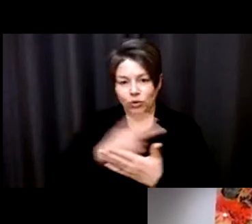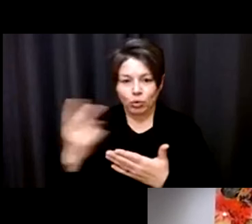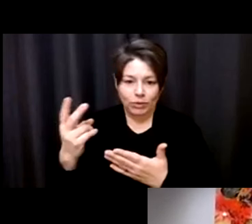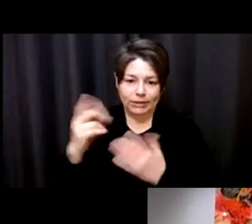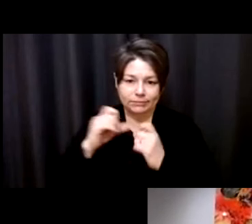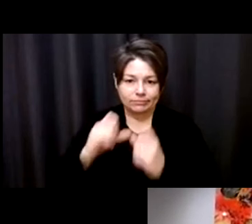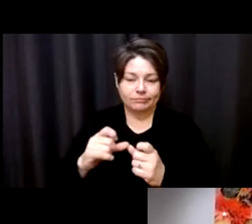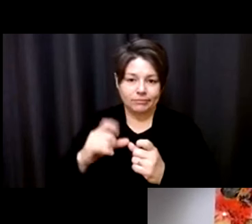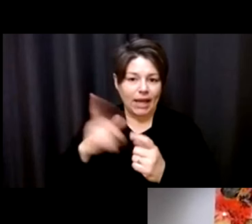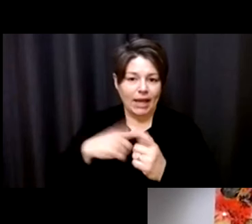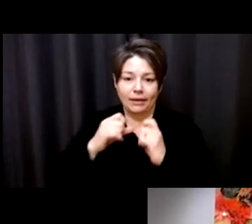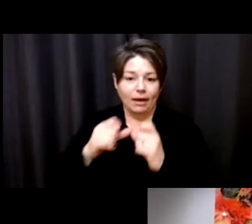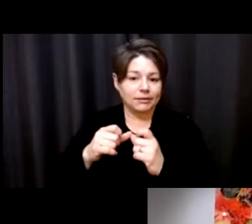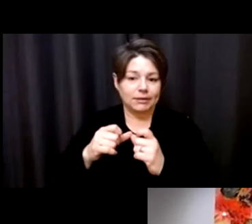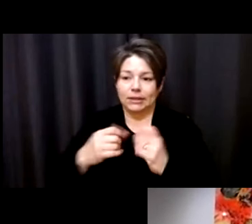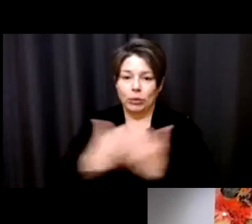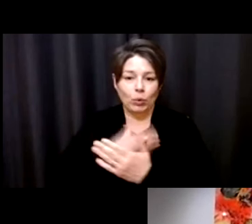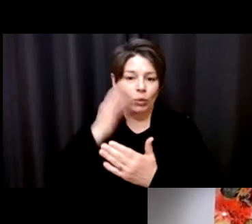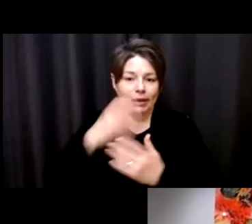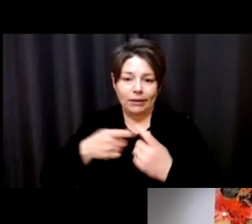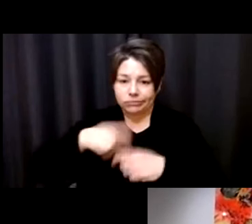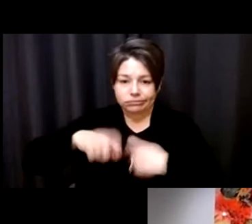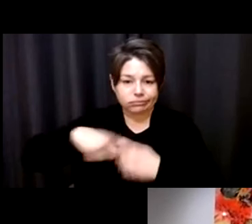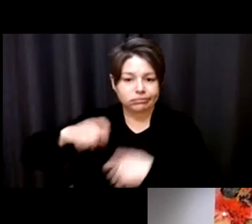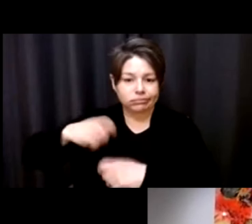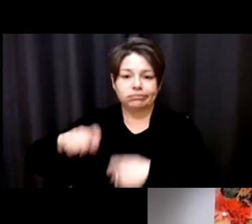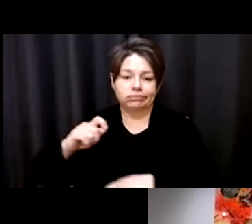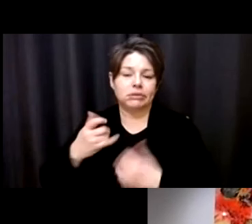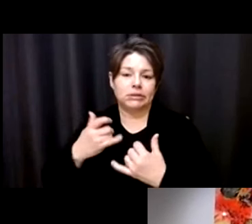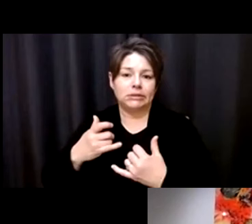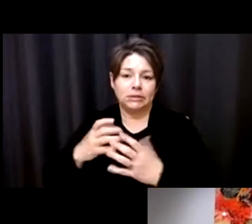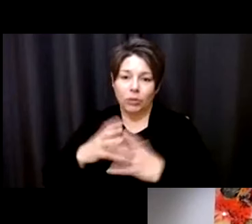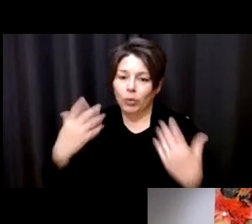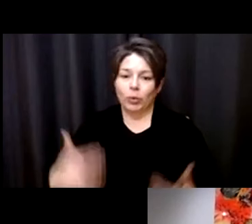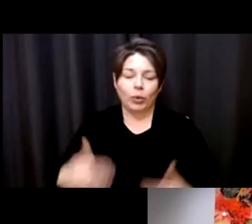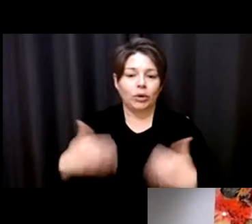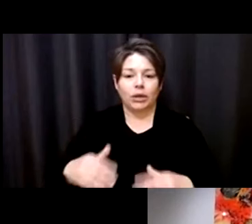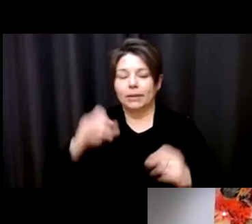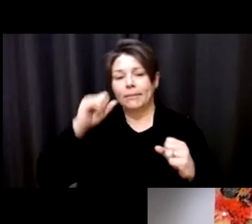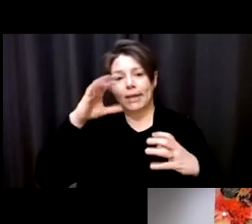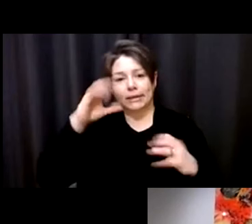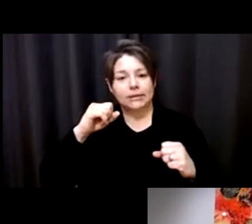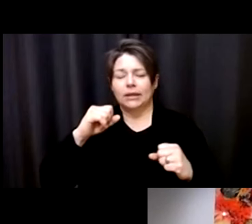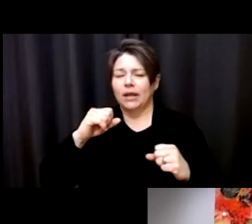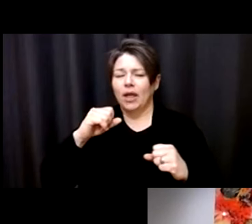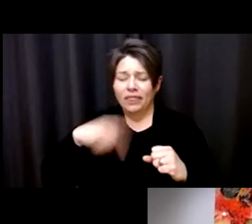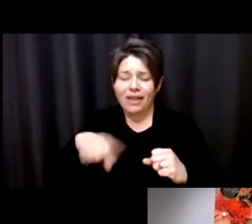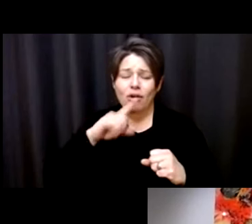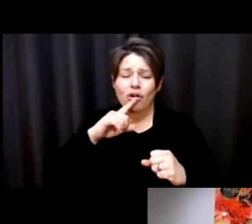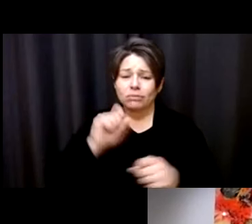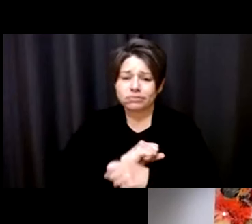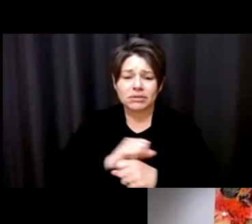they're constantly being repopulated in the hive. It's a pretty extraordinary. They're a super organism. They're